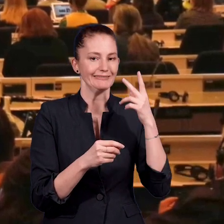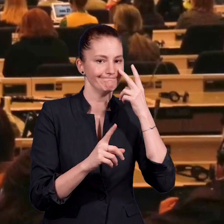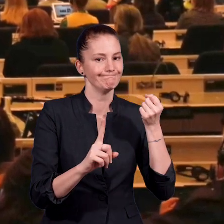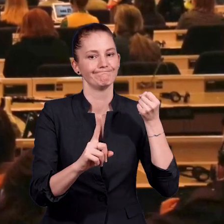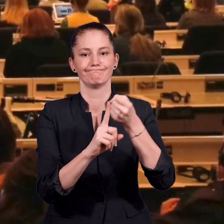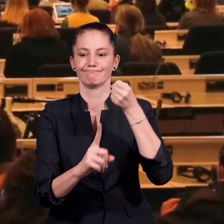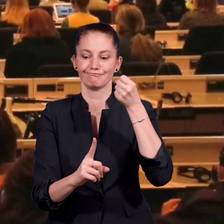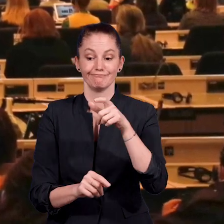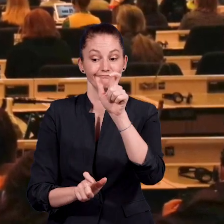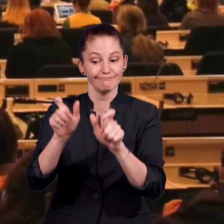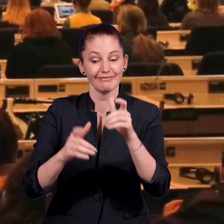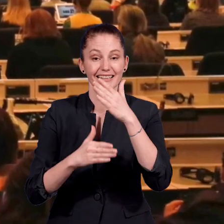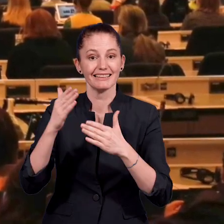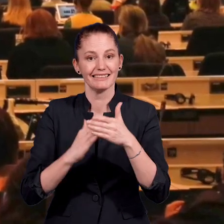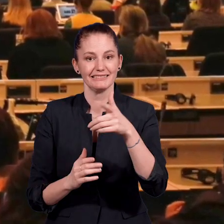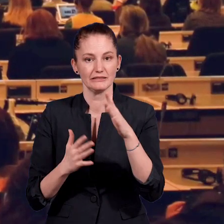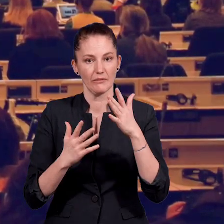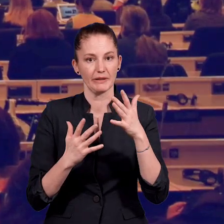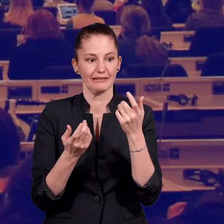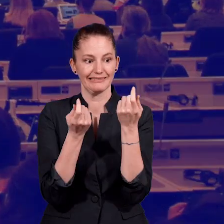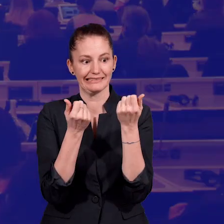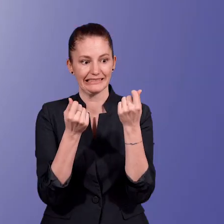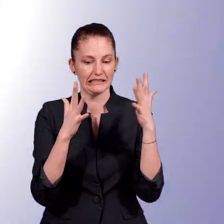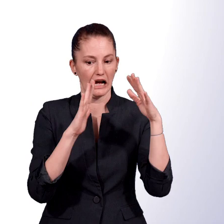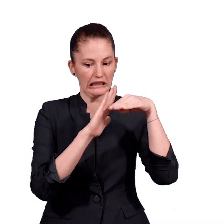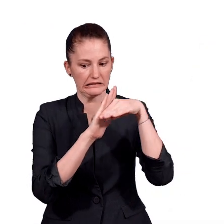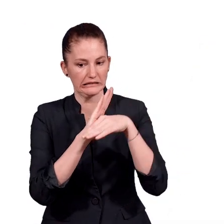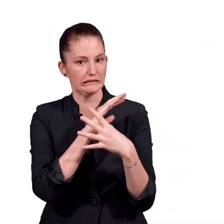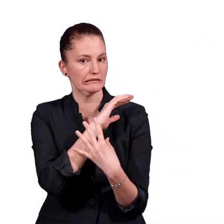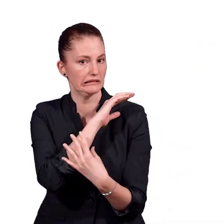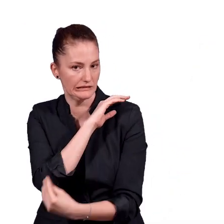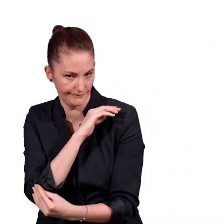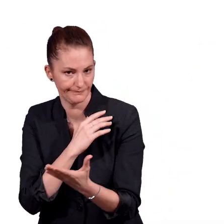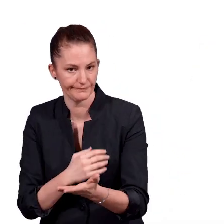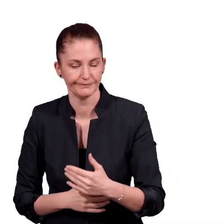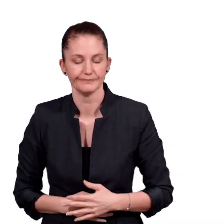policy places disabled citizens at greater risk of poverty.